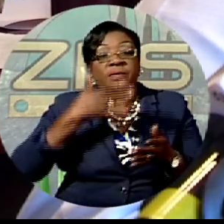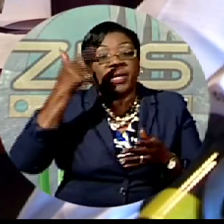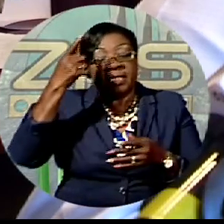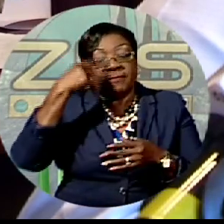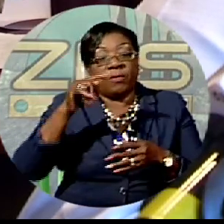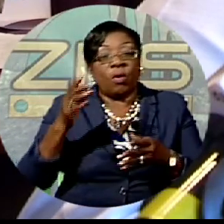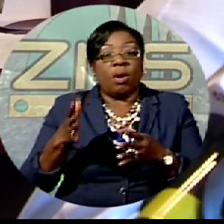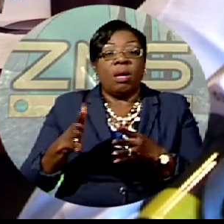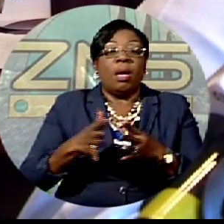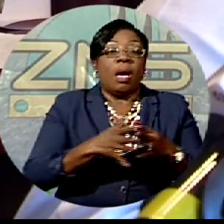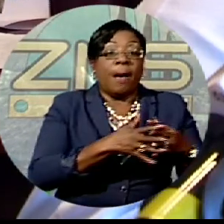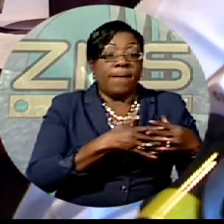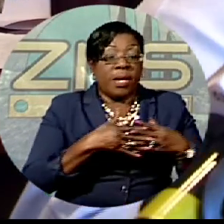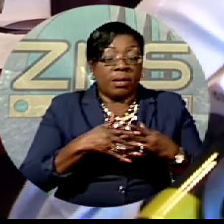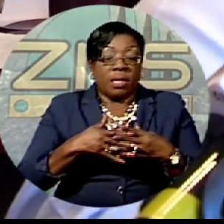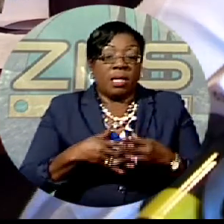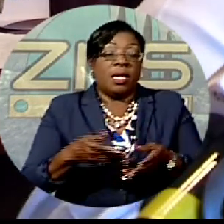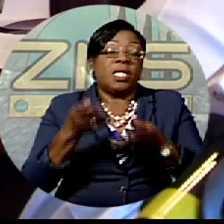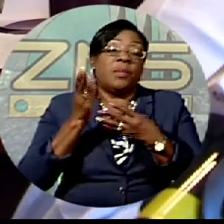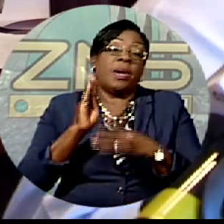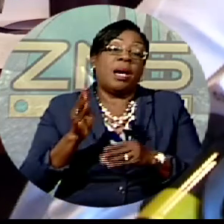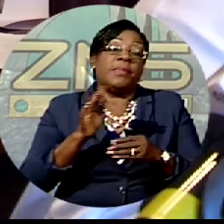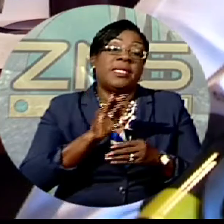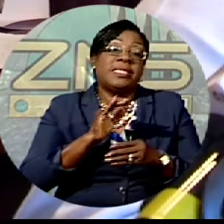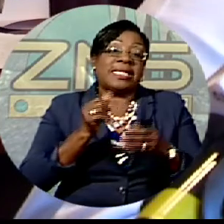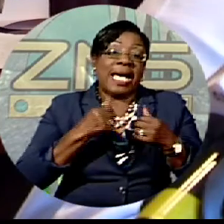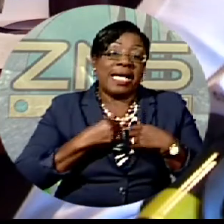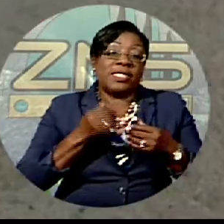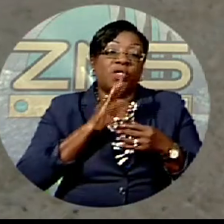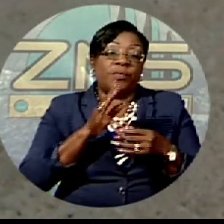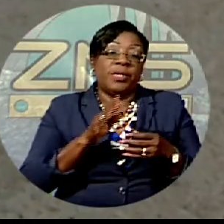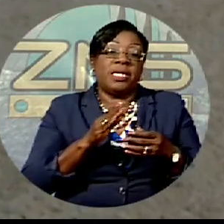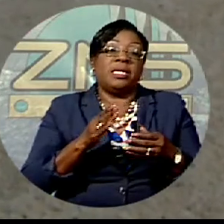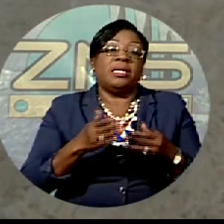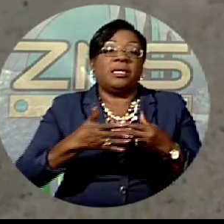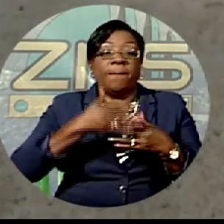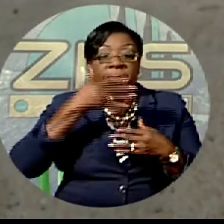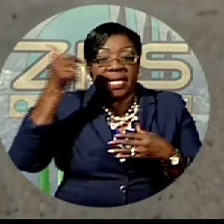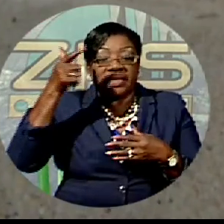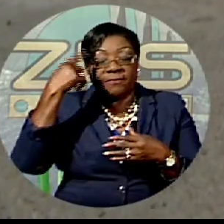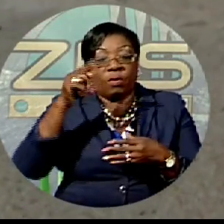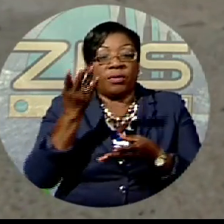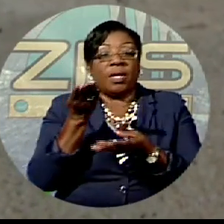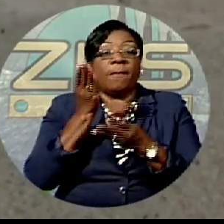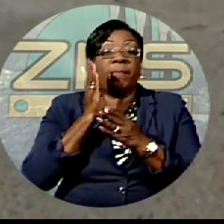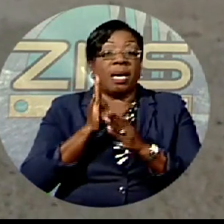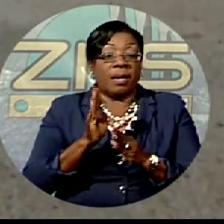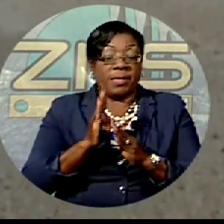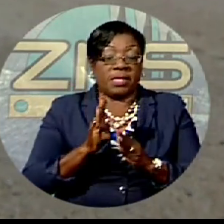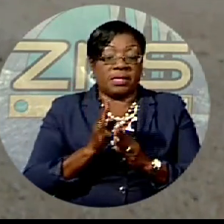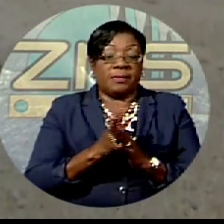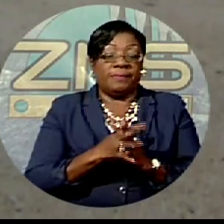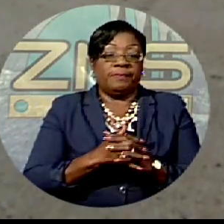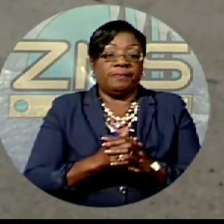The Bahamas has to be concerned with what's in the best interest for the Bahamas. Janaea Noel Ferguson, ZNS Network News.